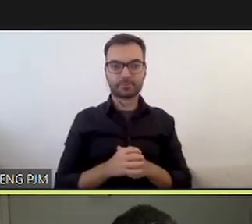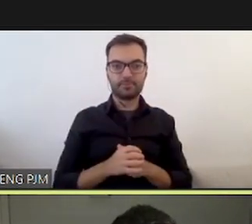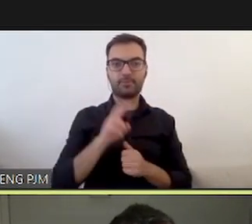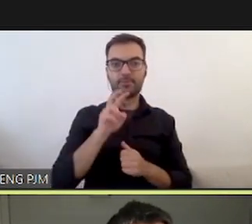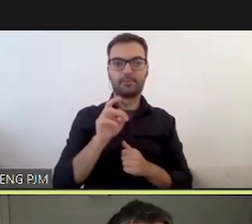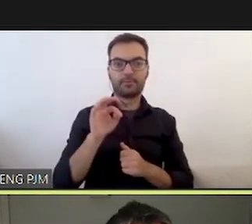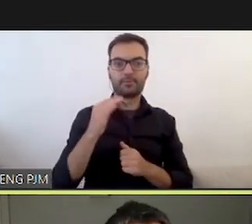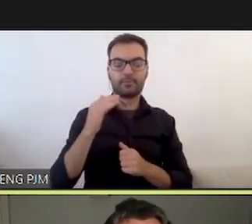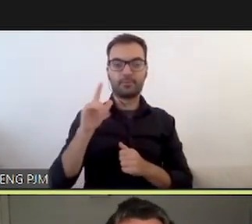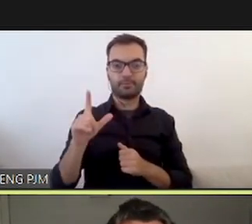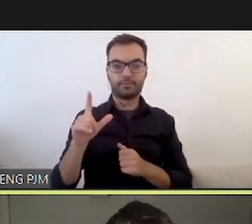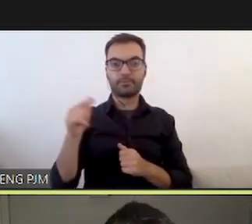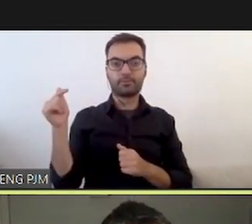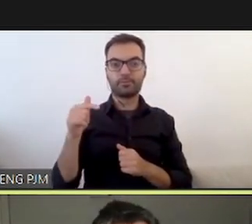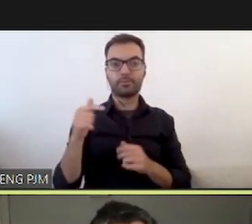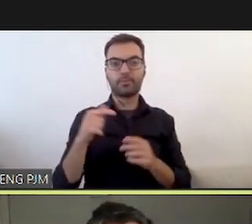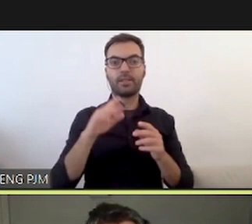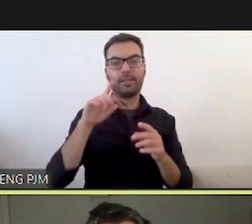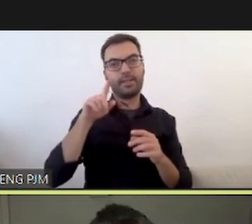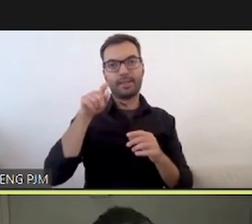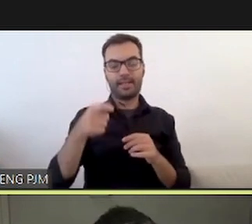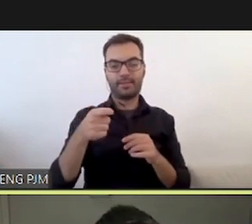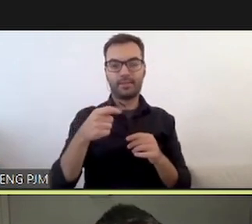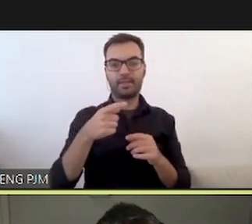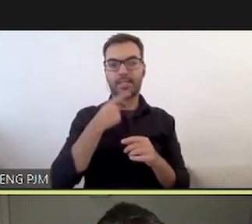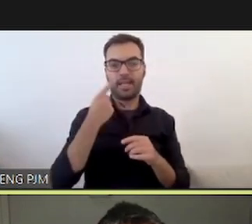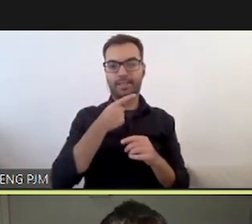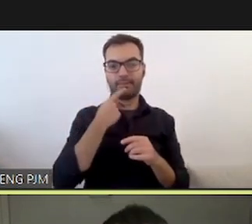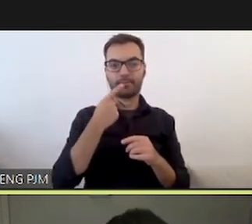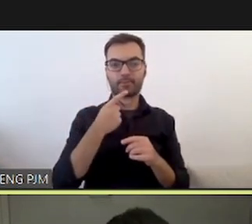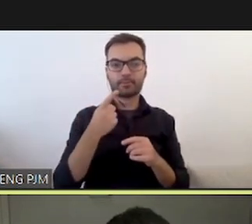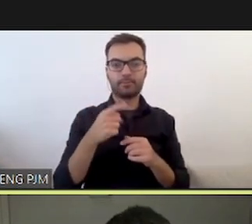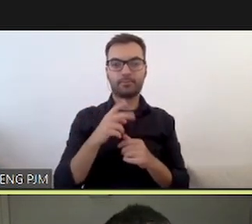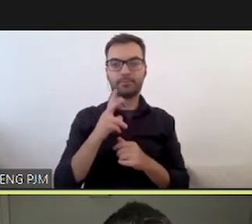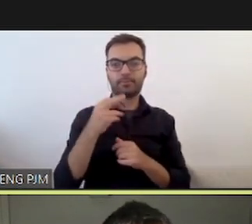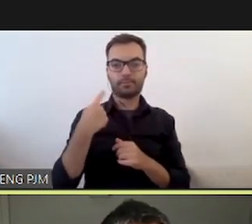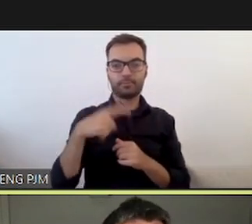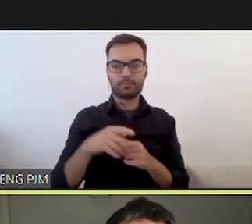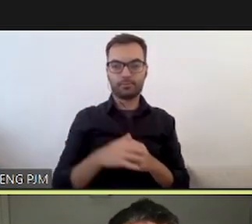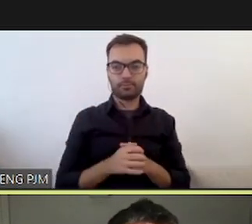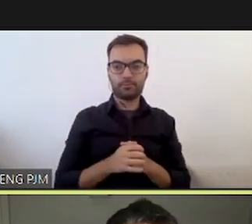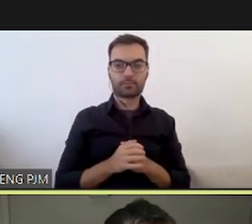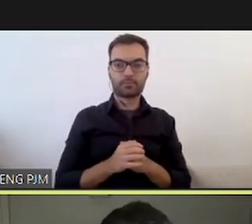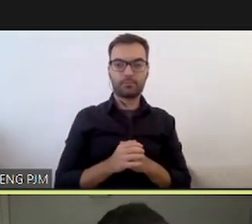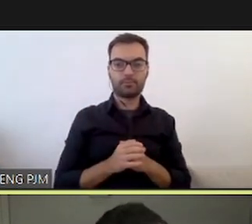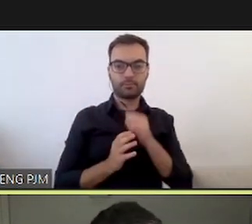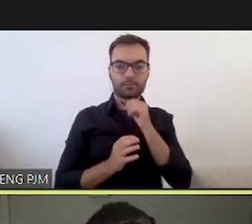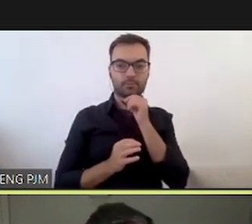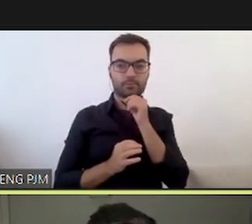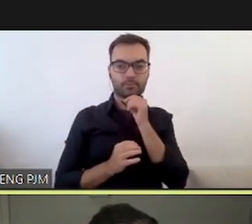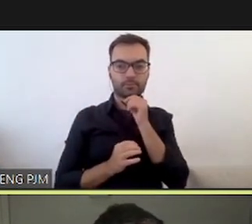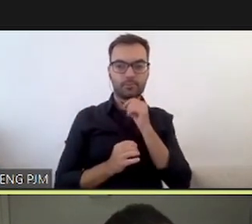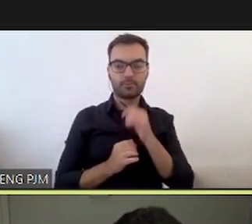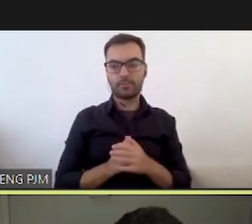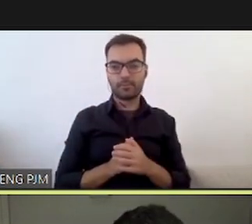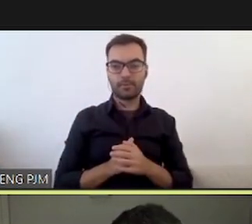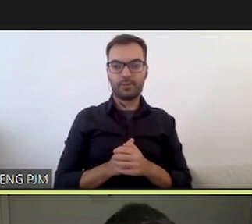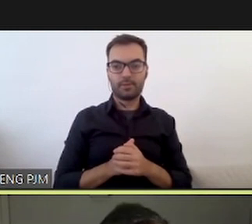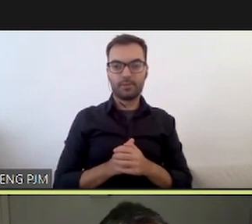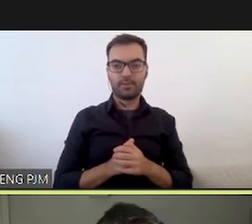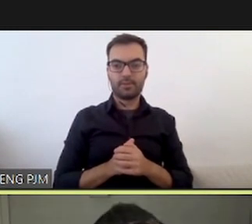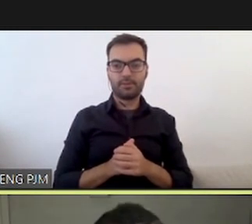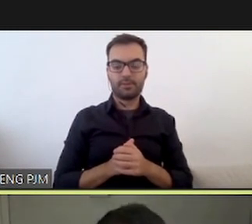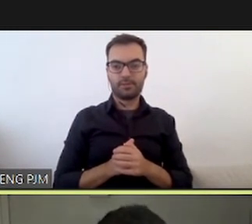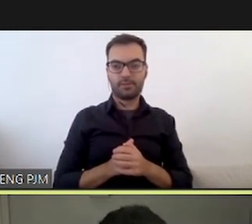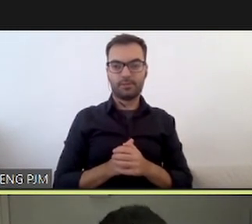HTML element, it should define the language code, which, first of all, tell what